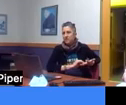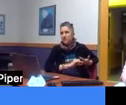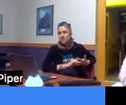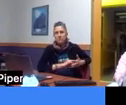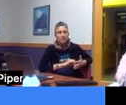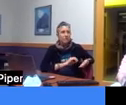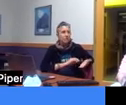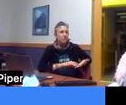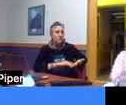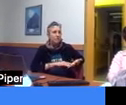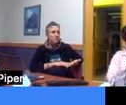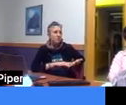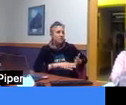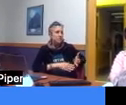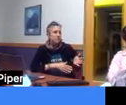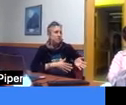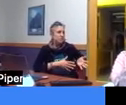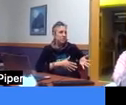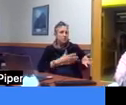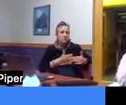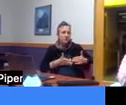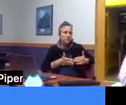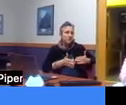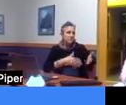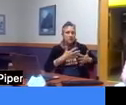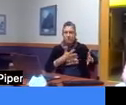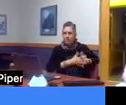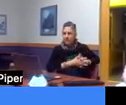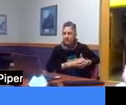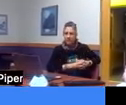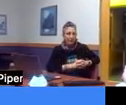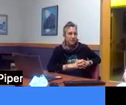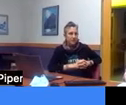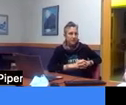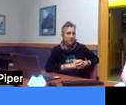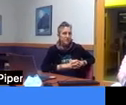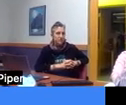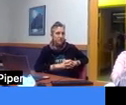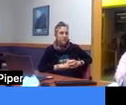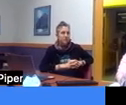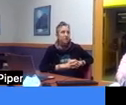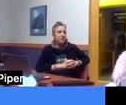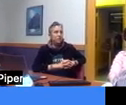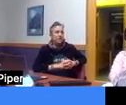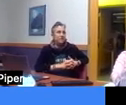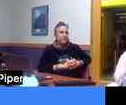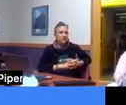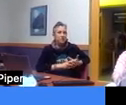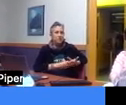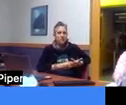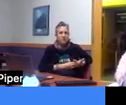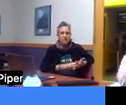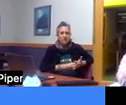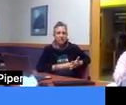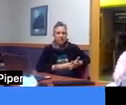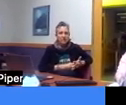to the hospital, to their court cases, to counseling visits, to, you know, different things like that. And so when Canyon